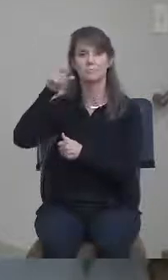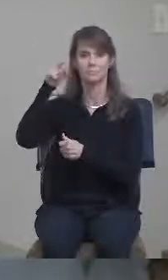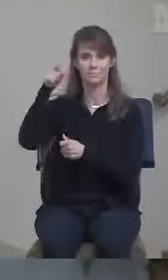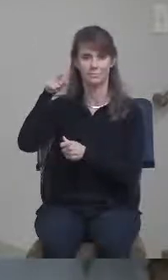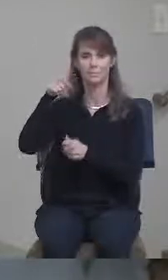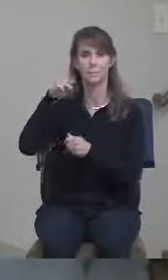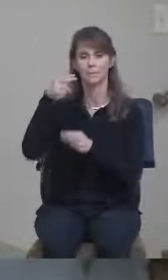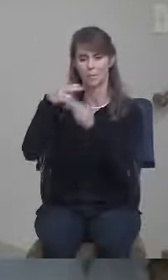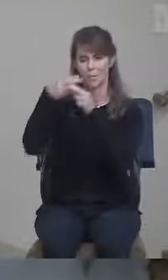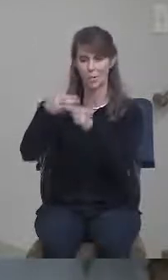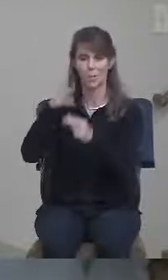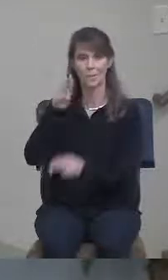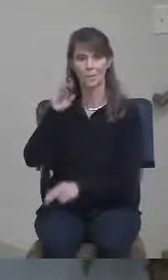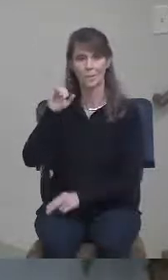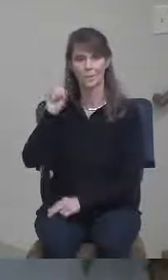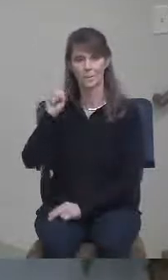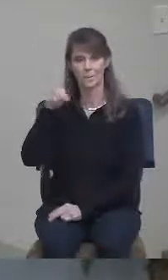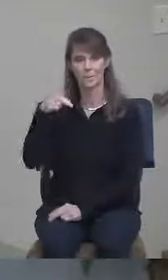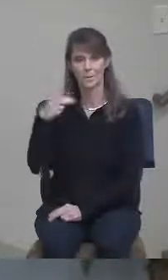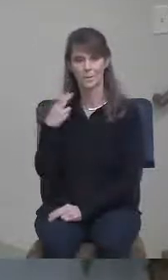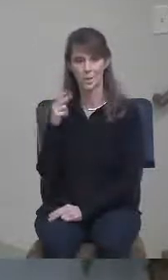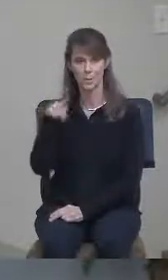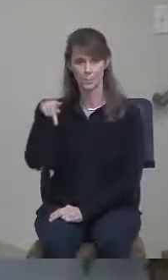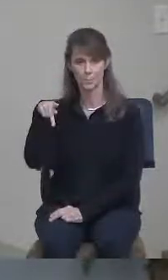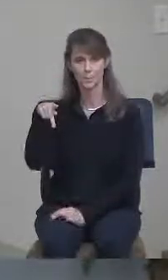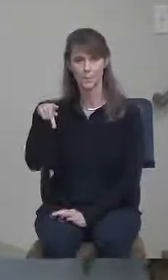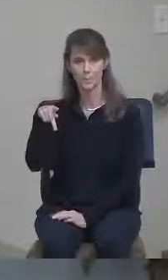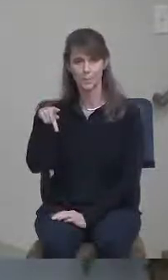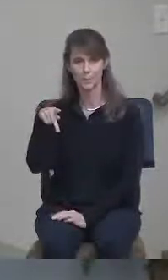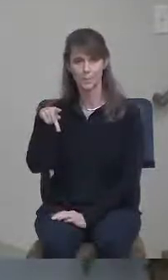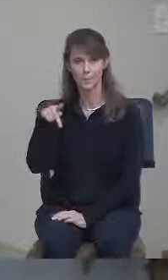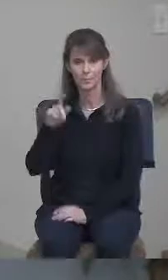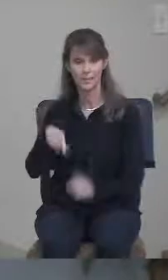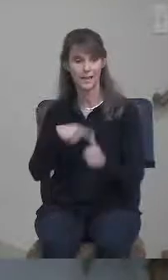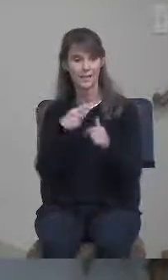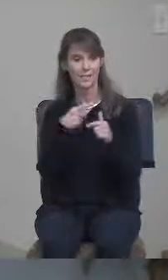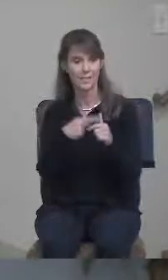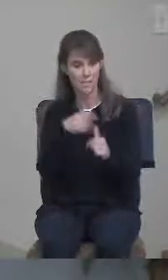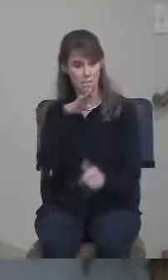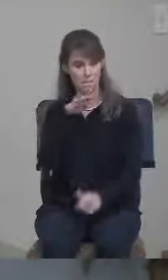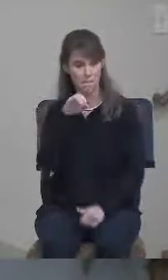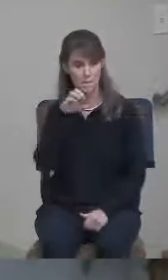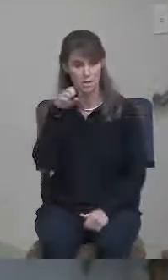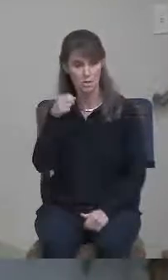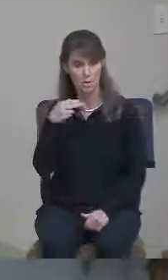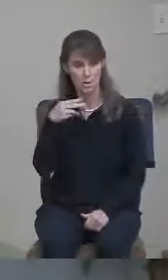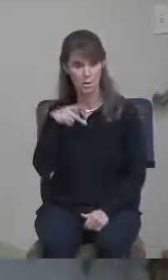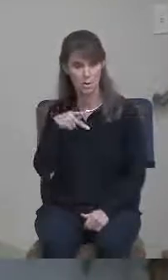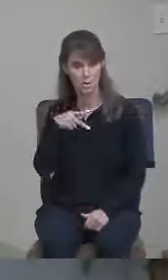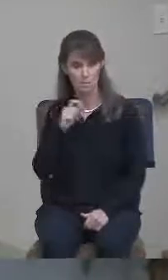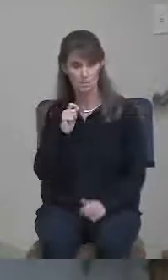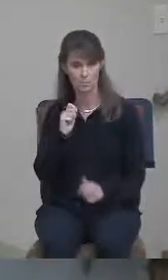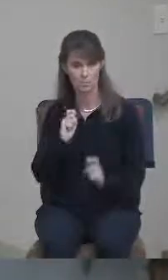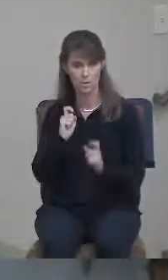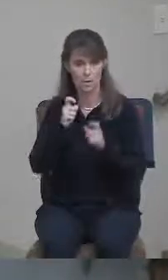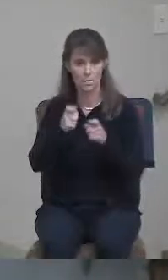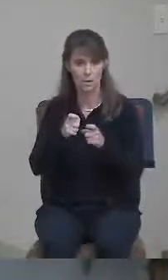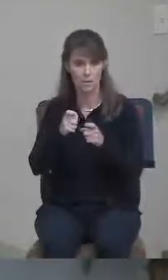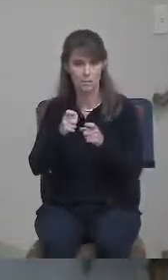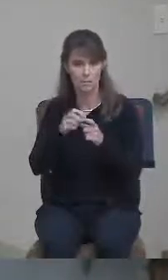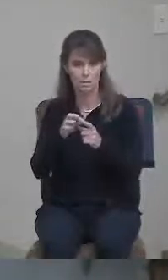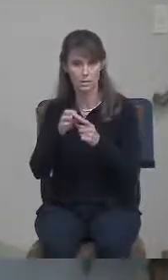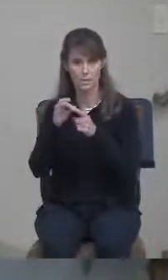Then each bishop, after a period of time, was assigned a certain